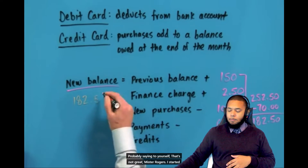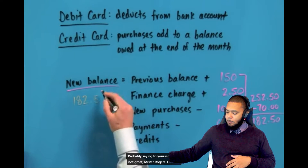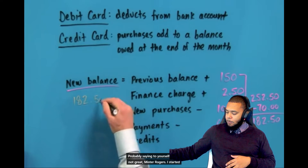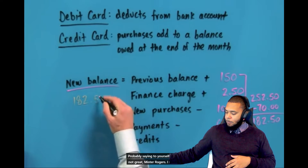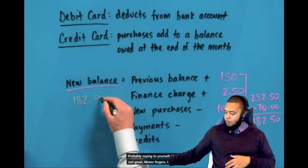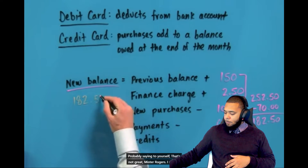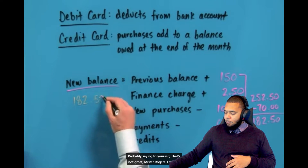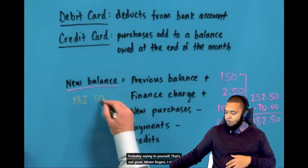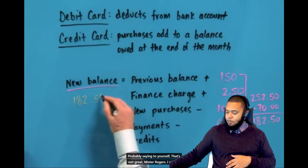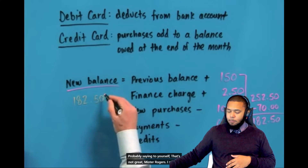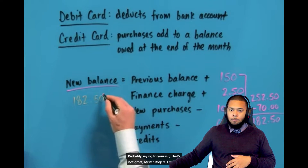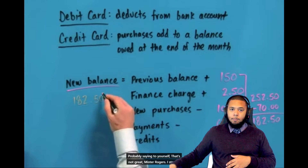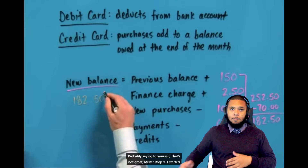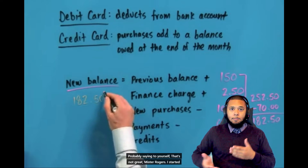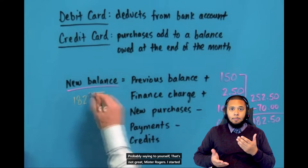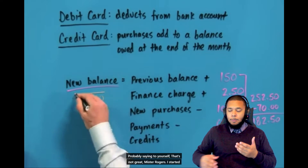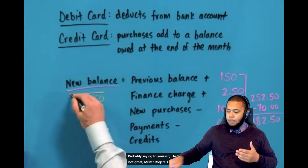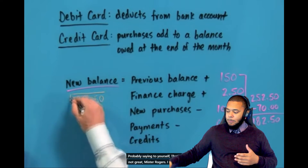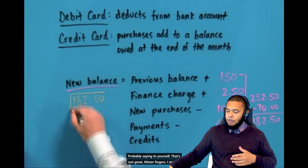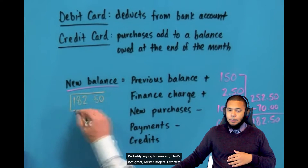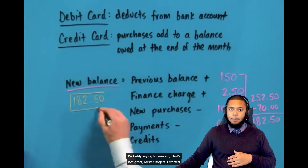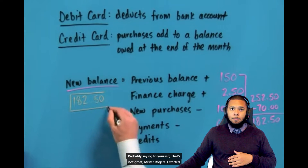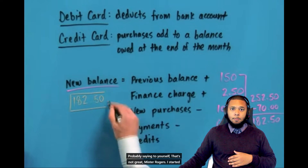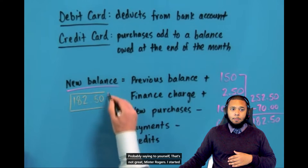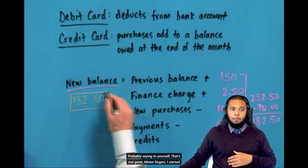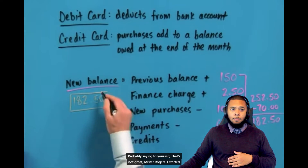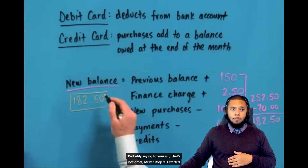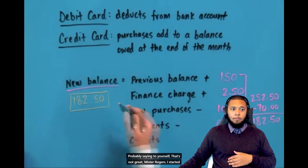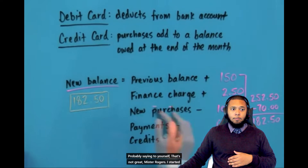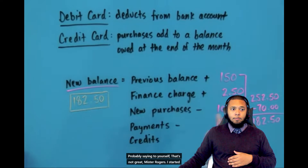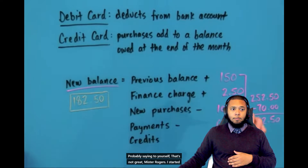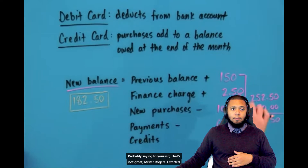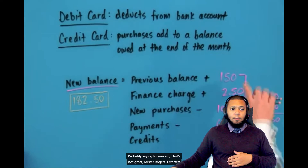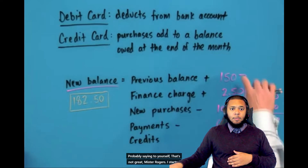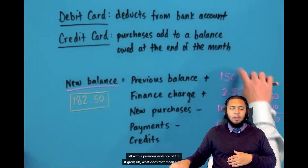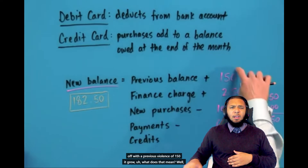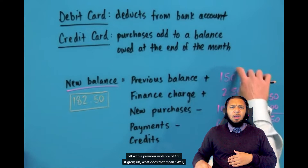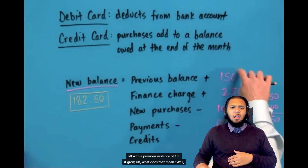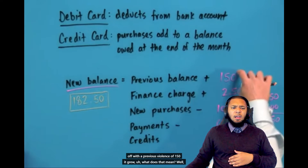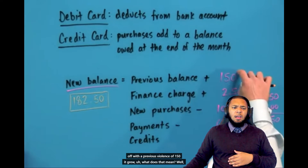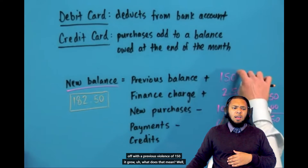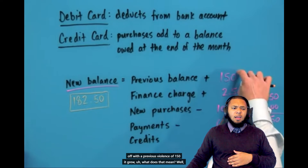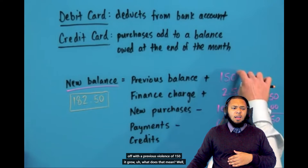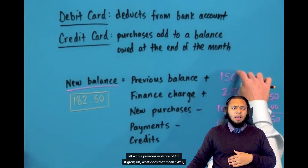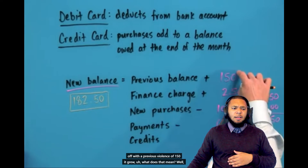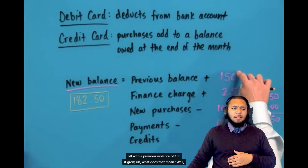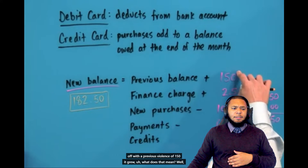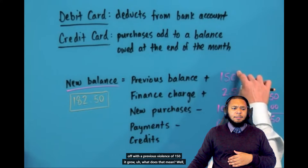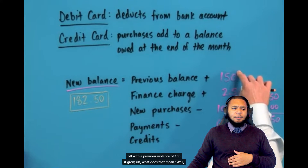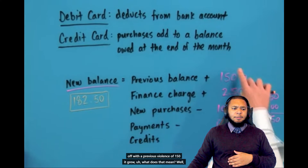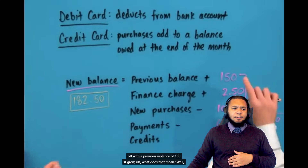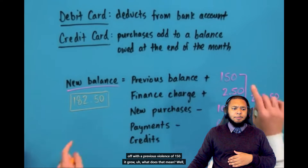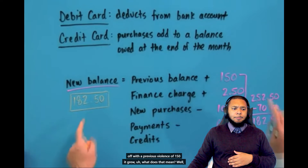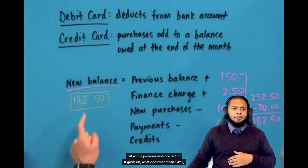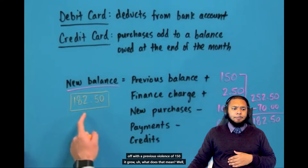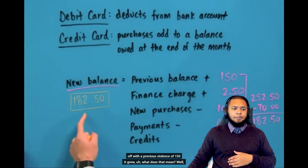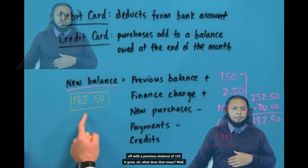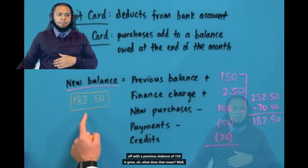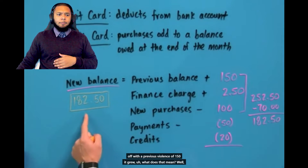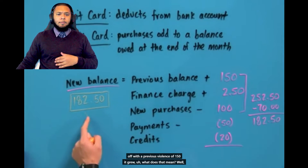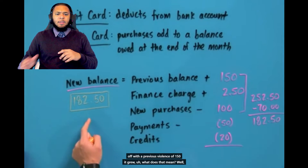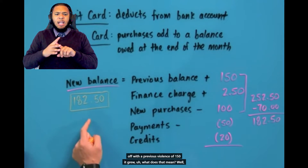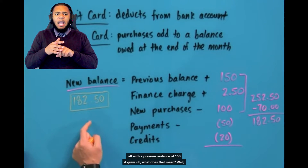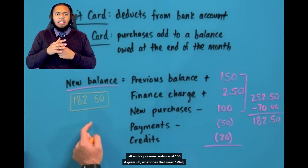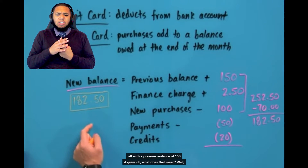Probably saying to yourself, well, that's not great, Mr. Rogers. I started off with a previous balance of 150, and